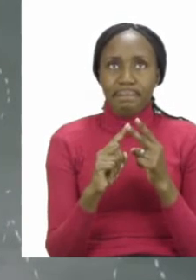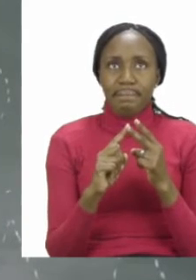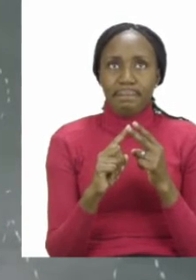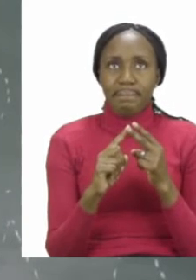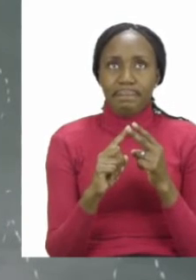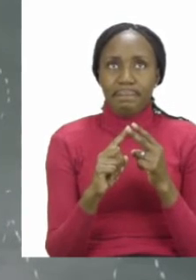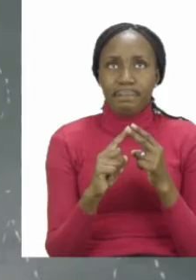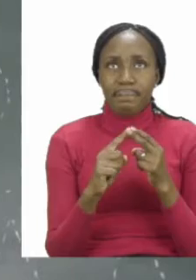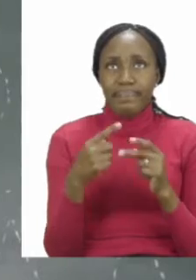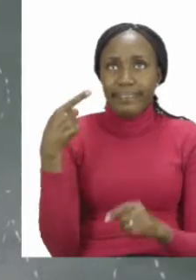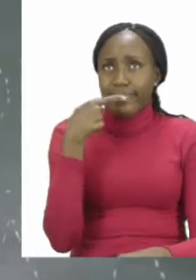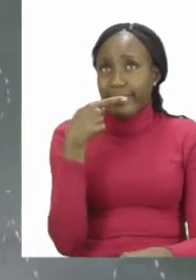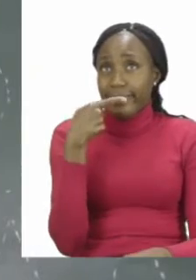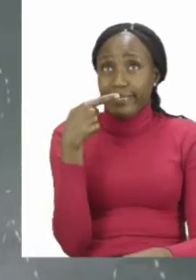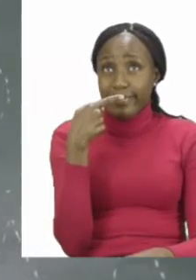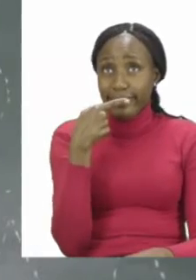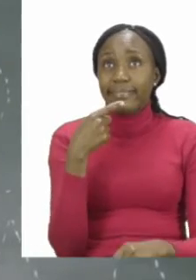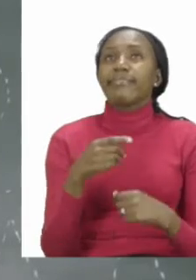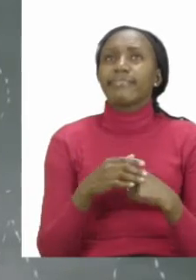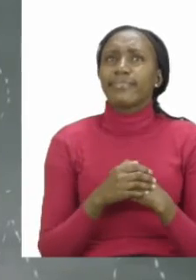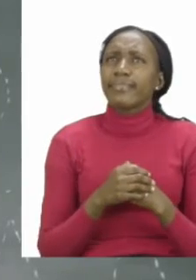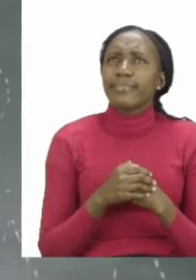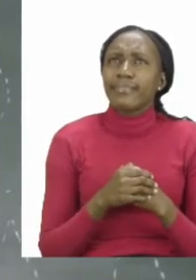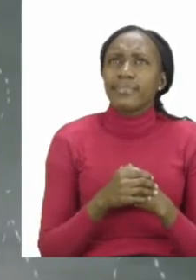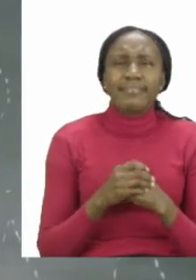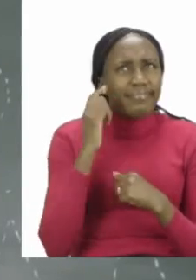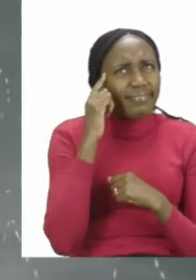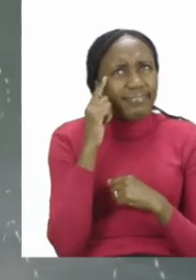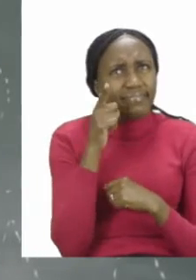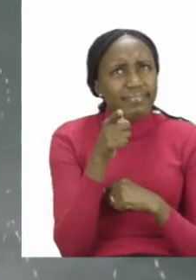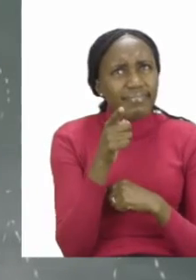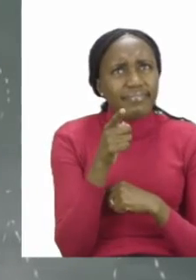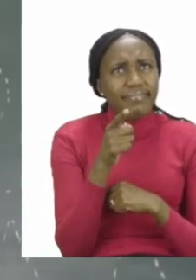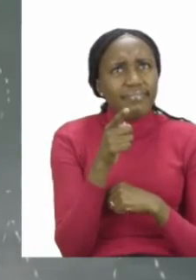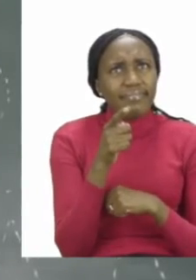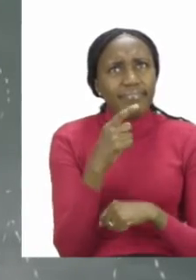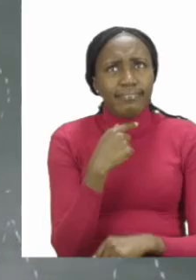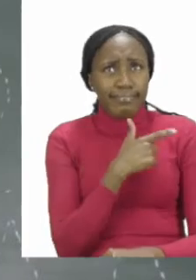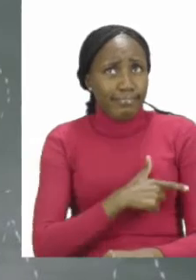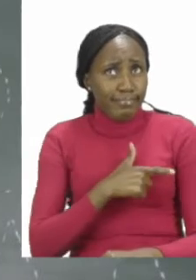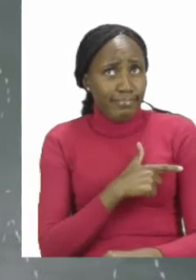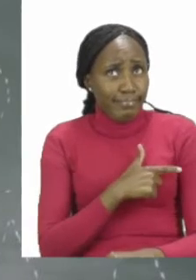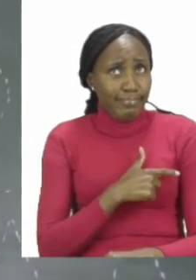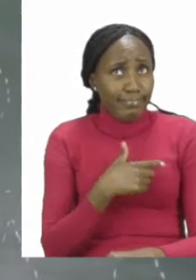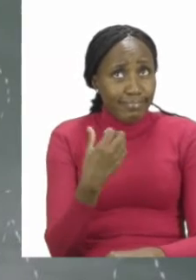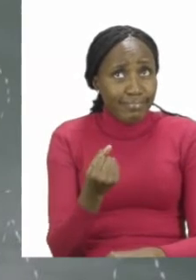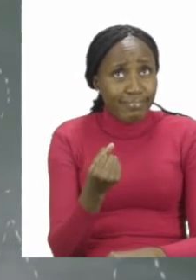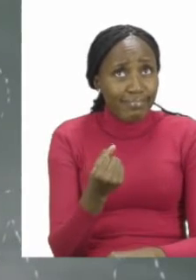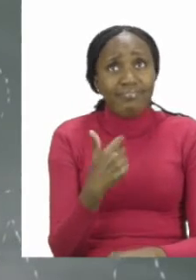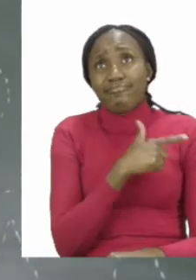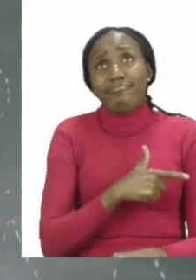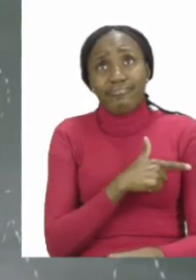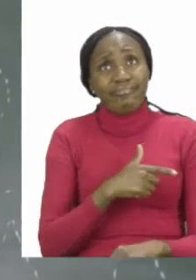Let's try the toothbrush. Would you say the toothbrush is living thing or